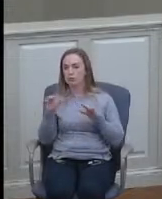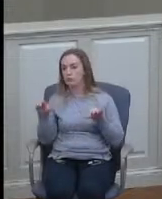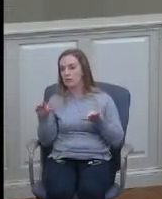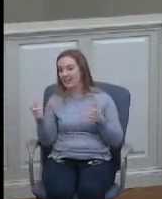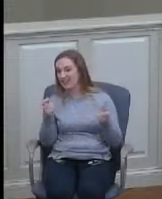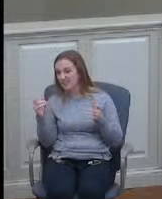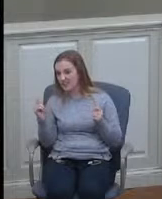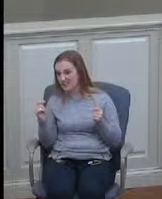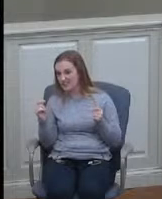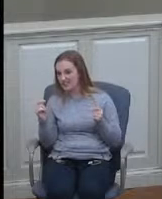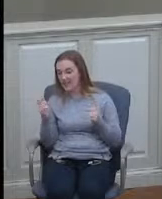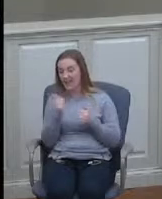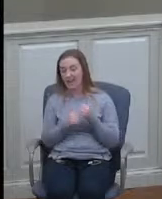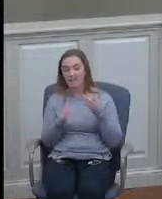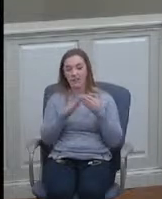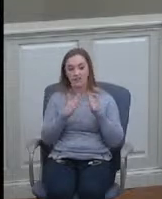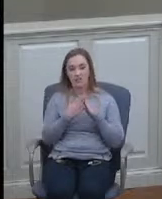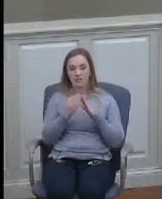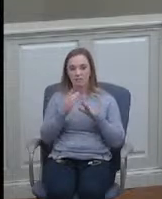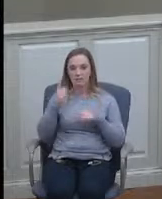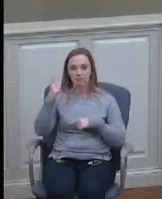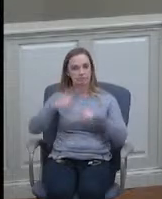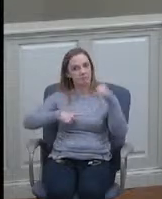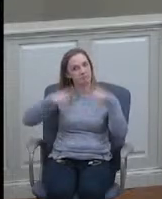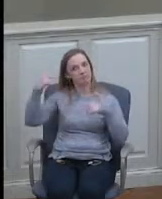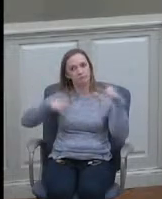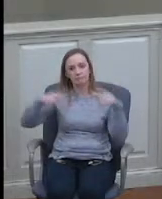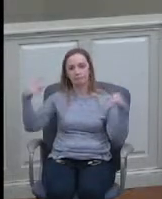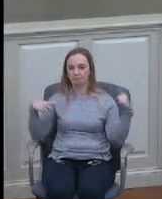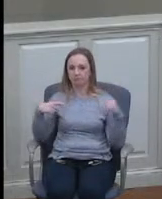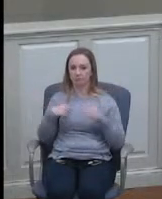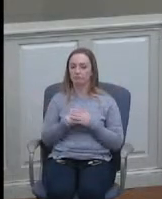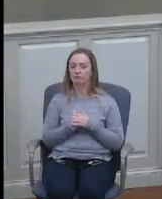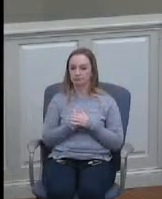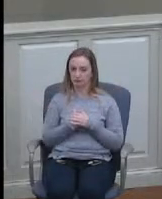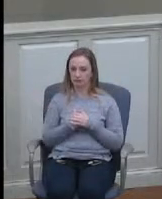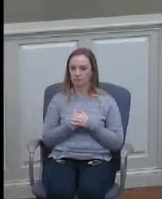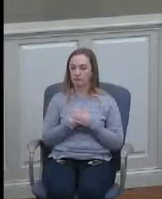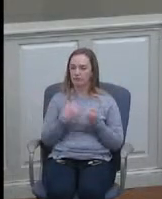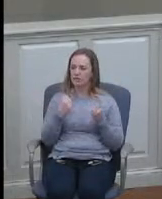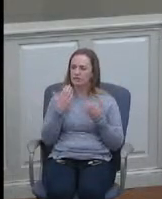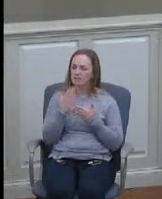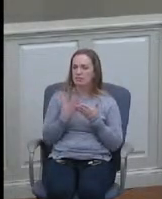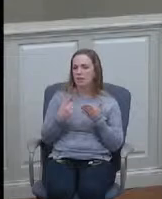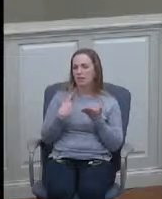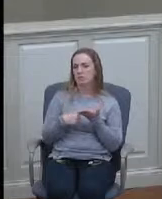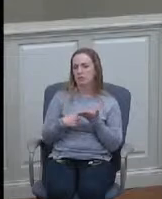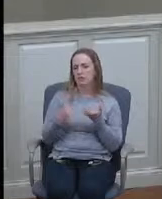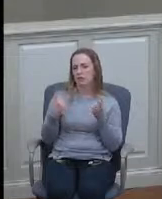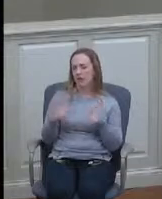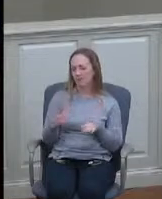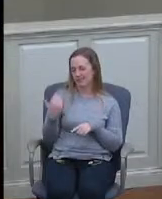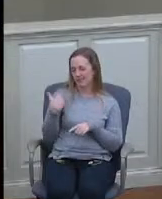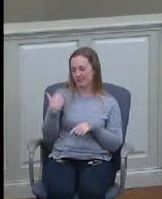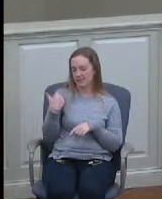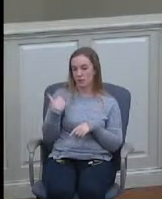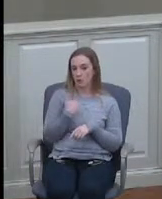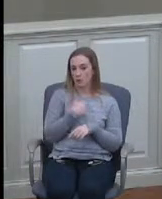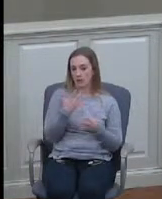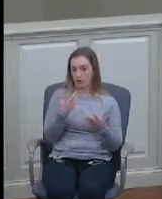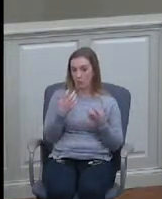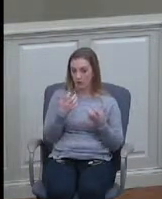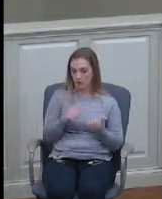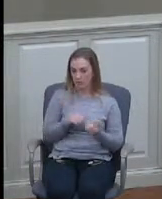rather differently. There's a wide variety of how that's treated. And there was some discussion whether we wanted to address it as a